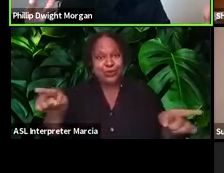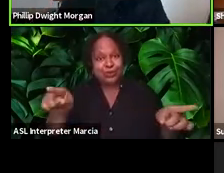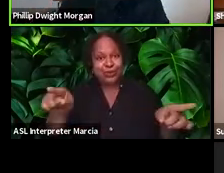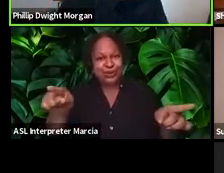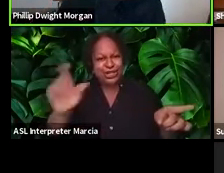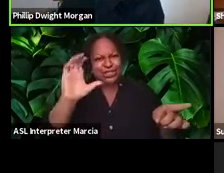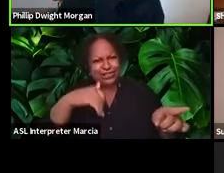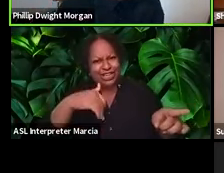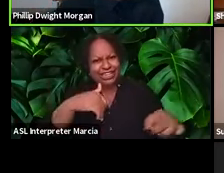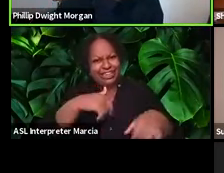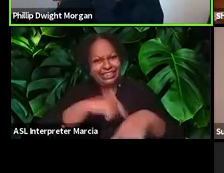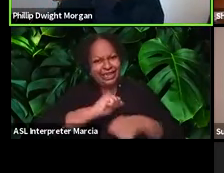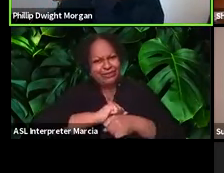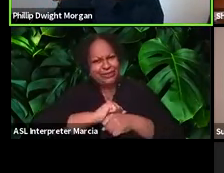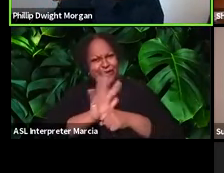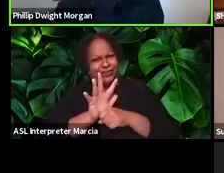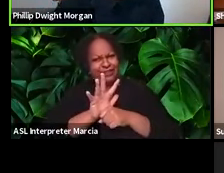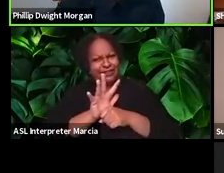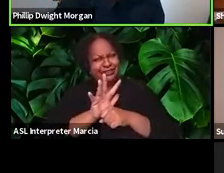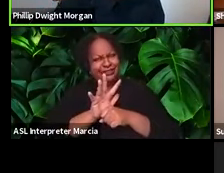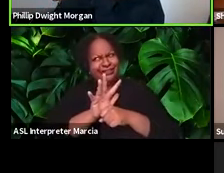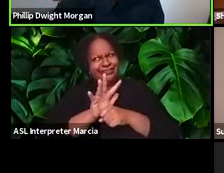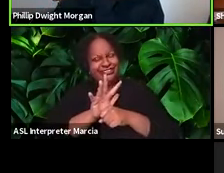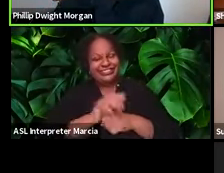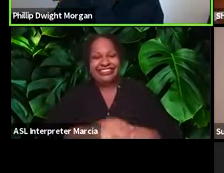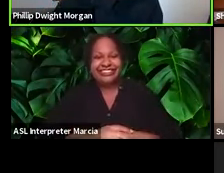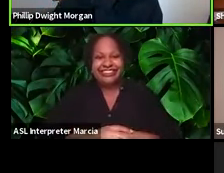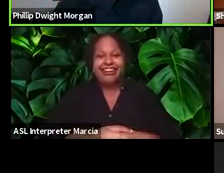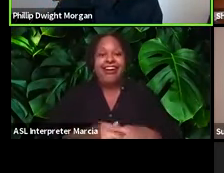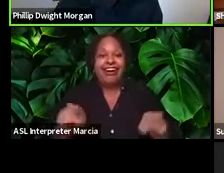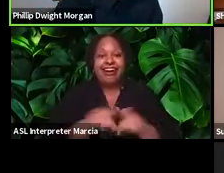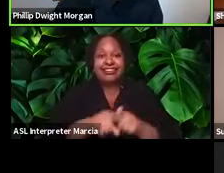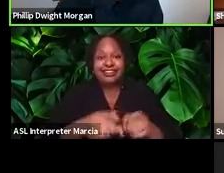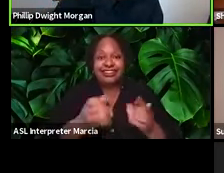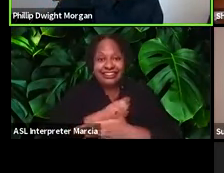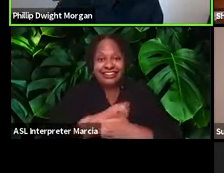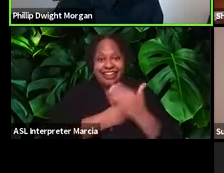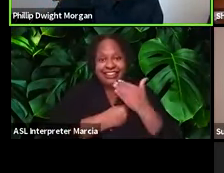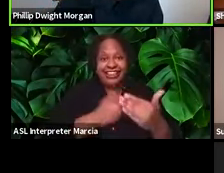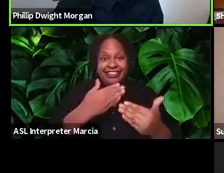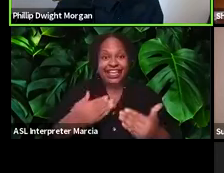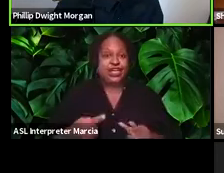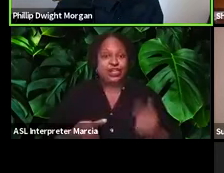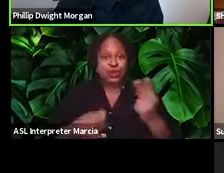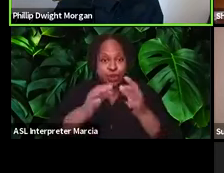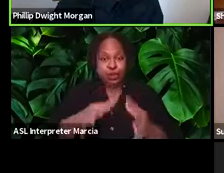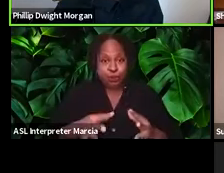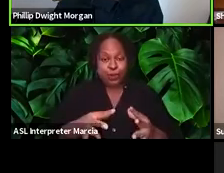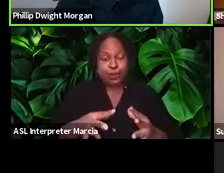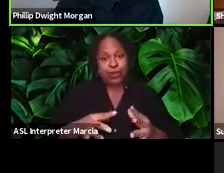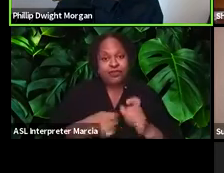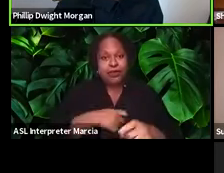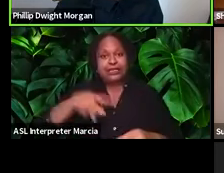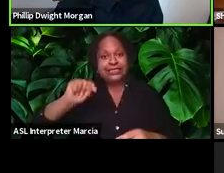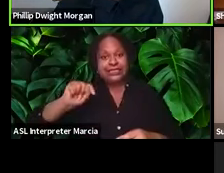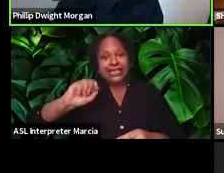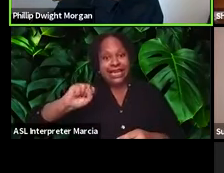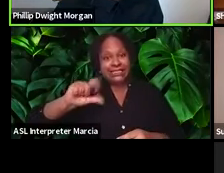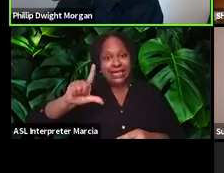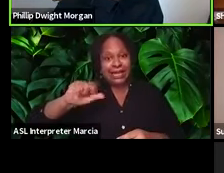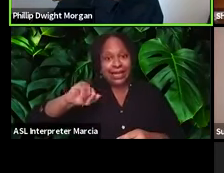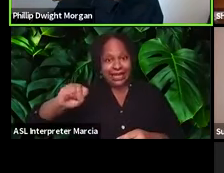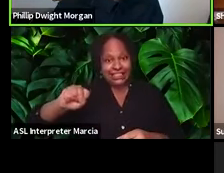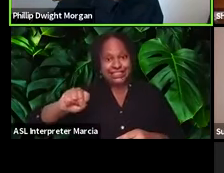strange and unusual time of COVID-19. I also just want to thank our two interpreters from the Toronto Sign